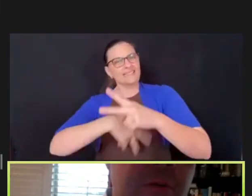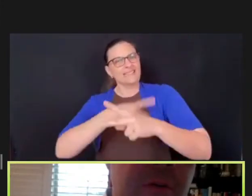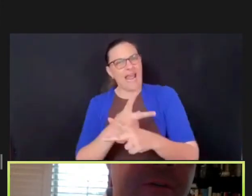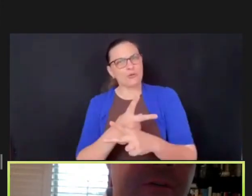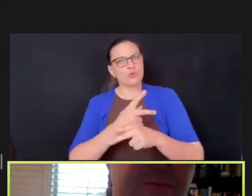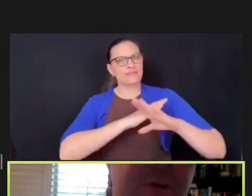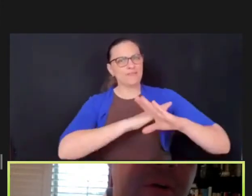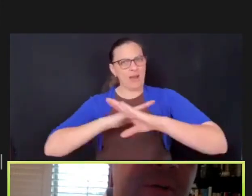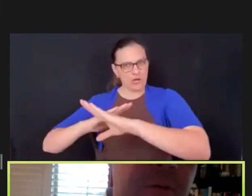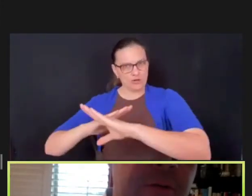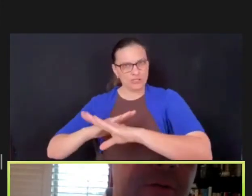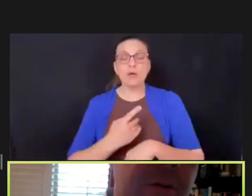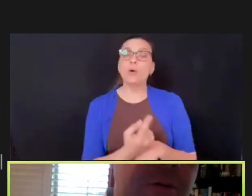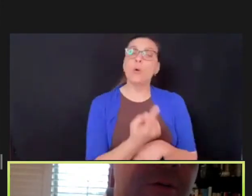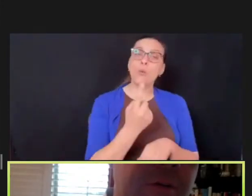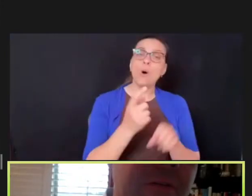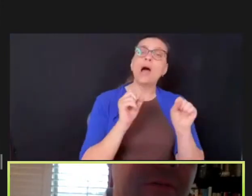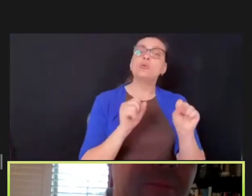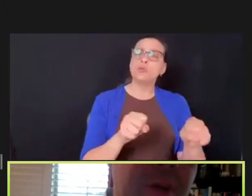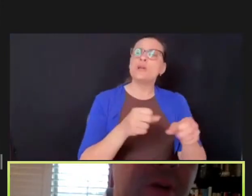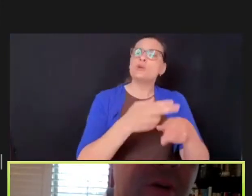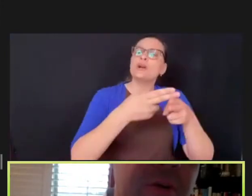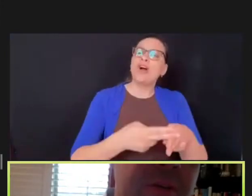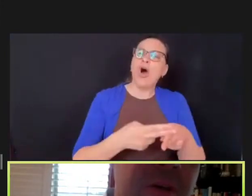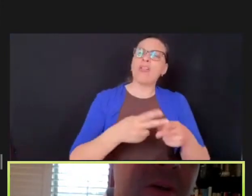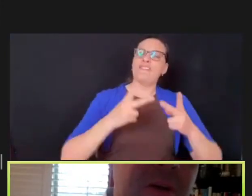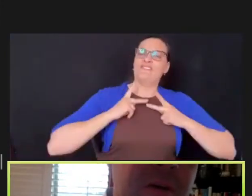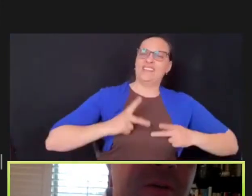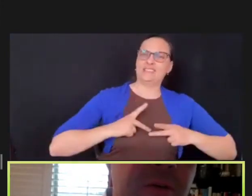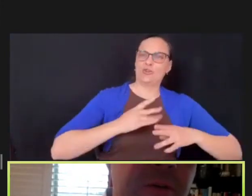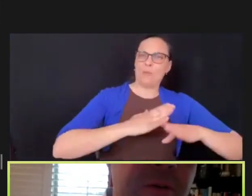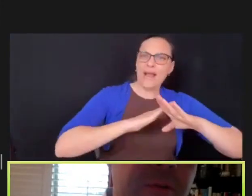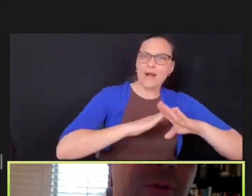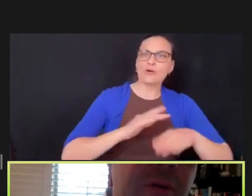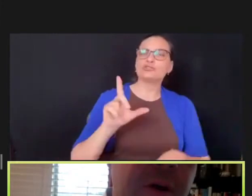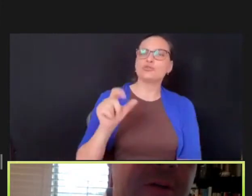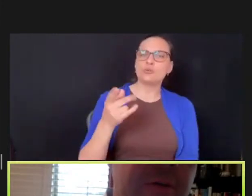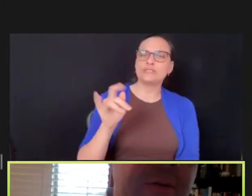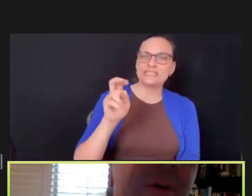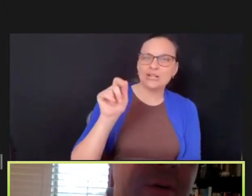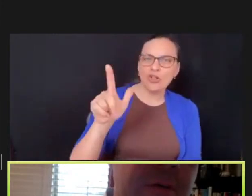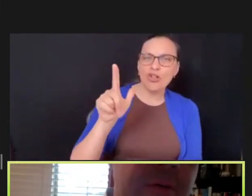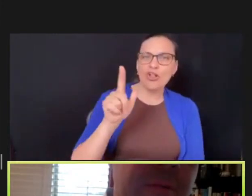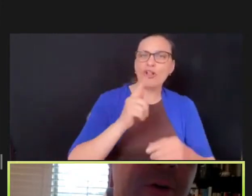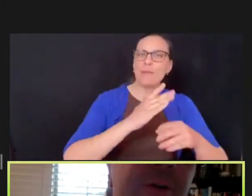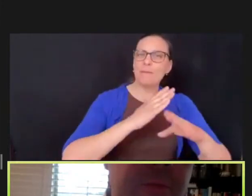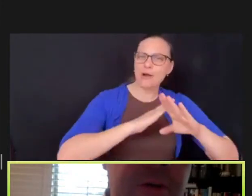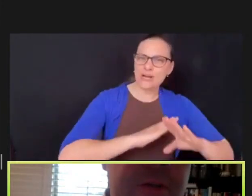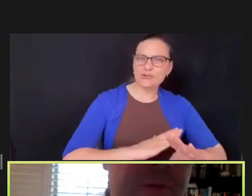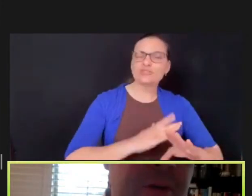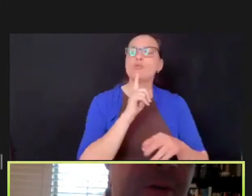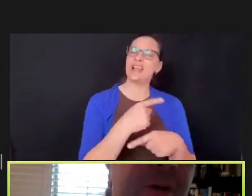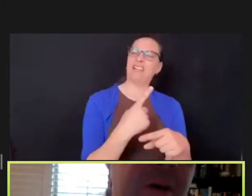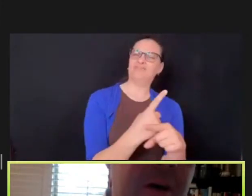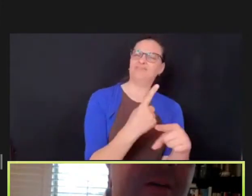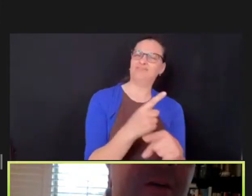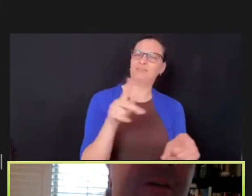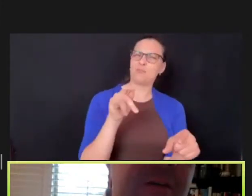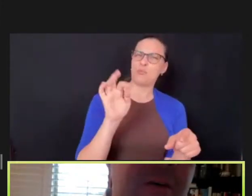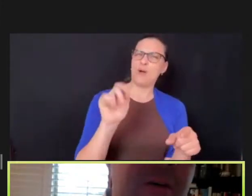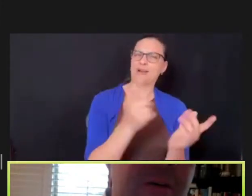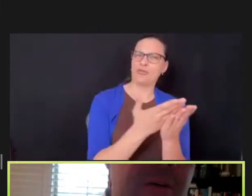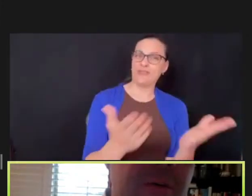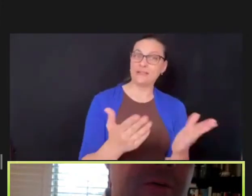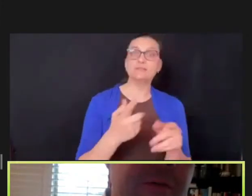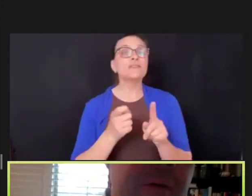we could call physical barriers or logistical barriers. So those are real practical things. So from my own experience, it would be like